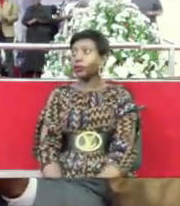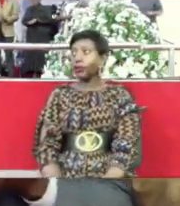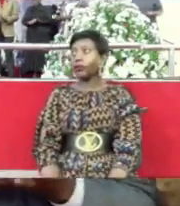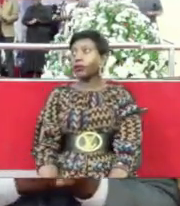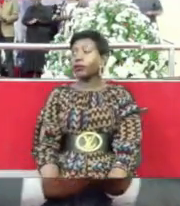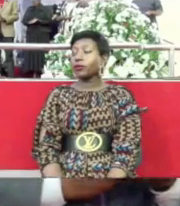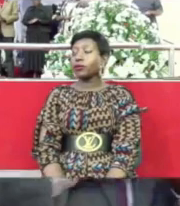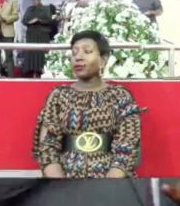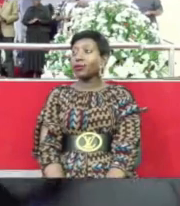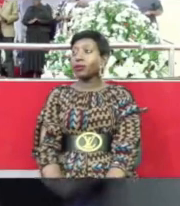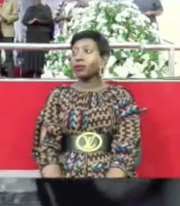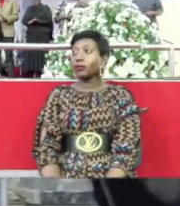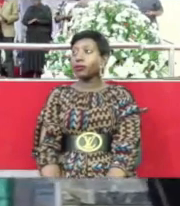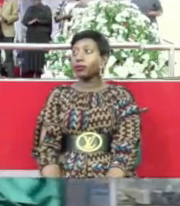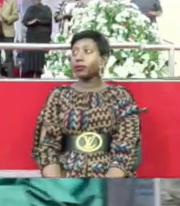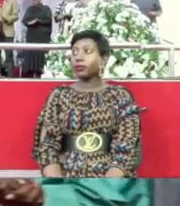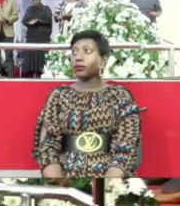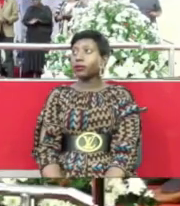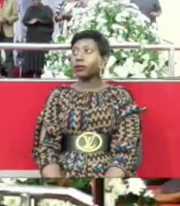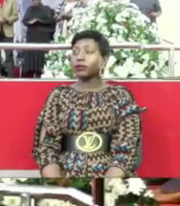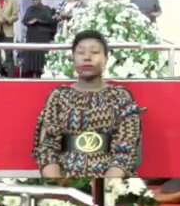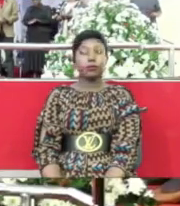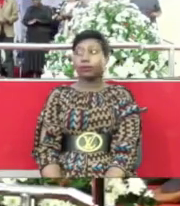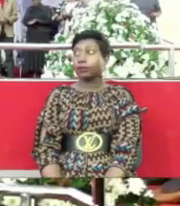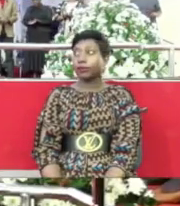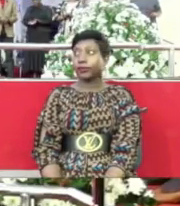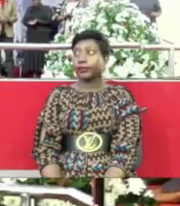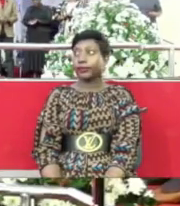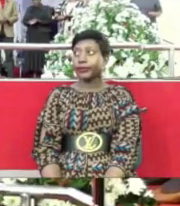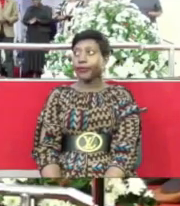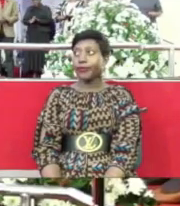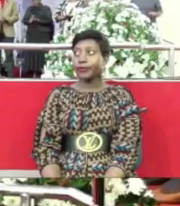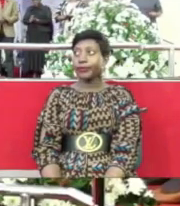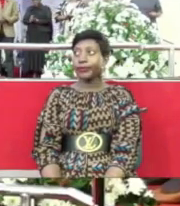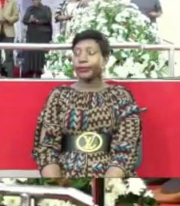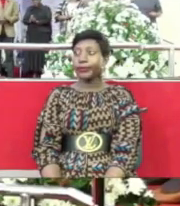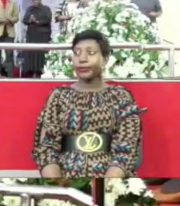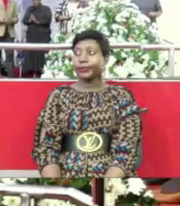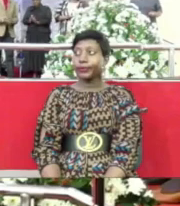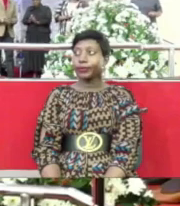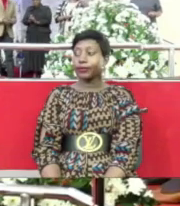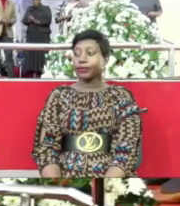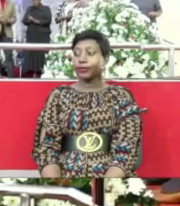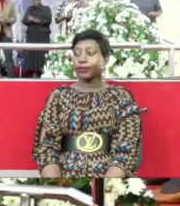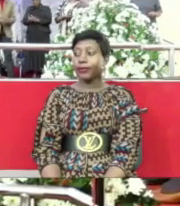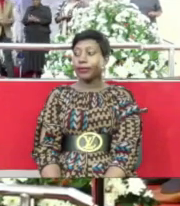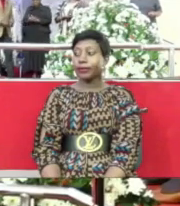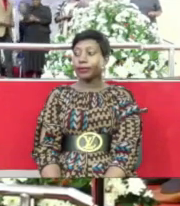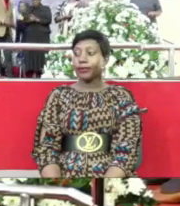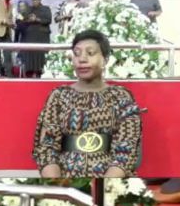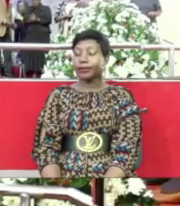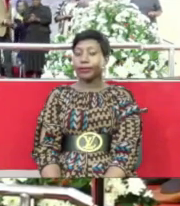same grace. Not to be afraid, or to be afraid and not to fear. In the name of the Lord. Receive this